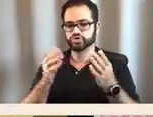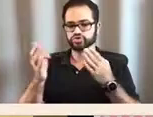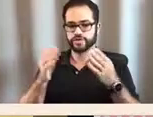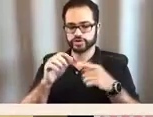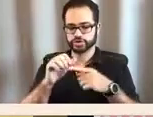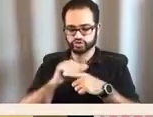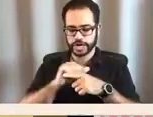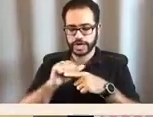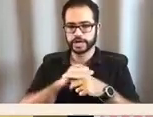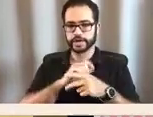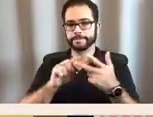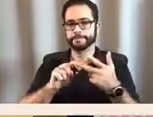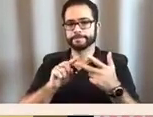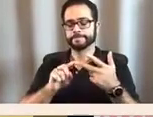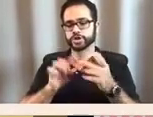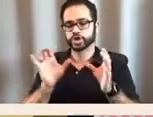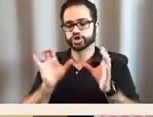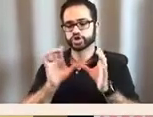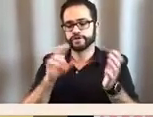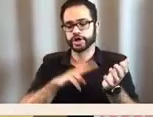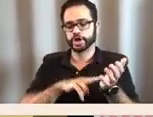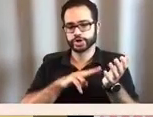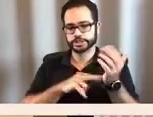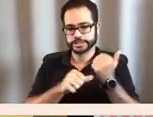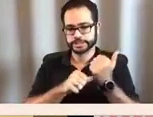certified nursing assistant.